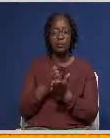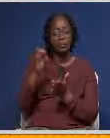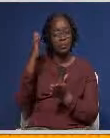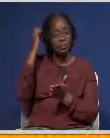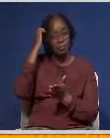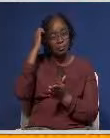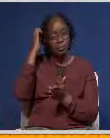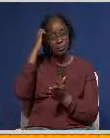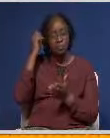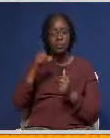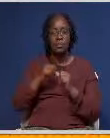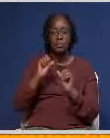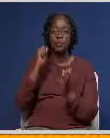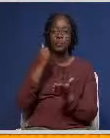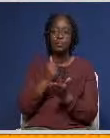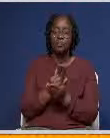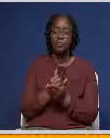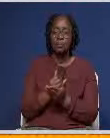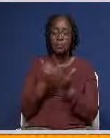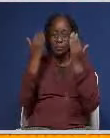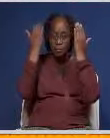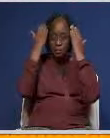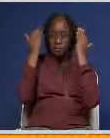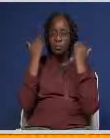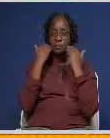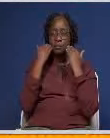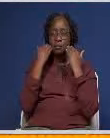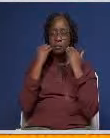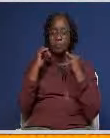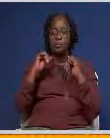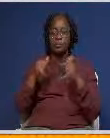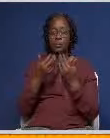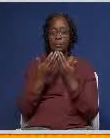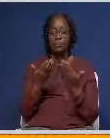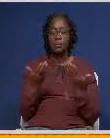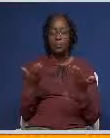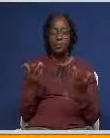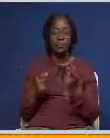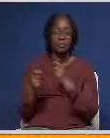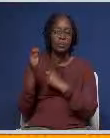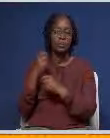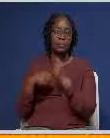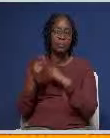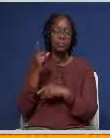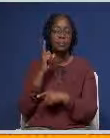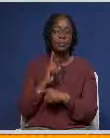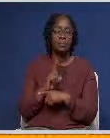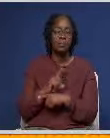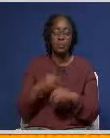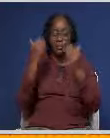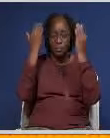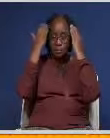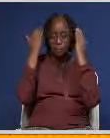nege kudhinambere kunenka nerwa, kile maabisa bakoti, kile mauntu malama kumera, magita maduni. And the owners of the